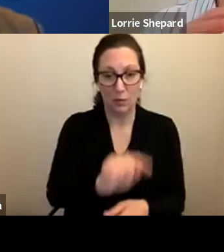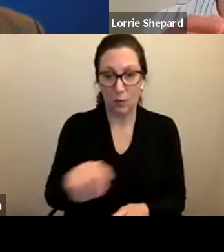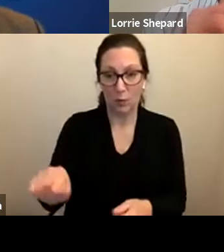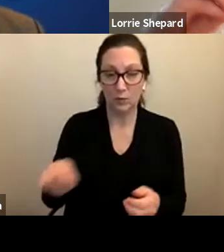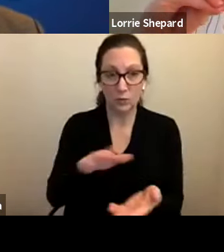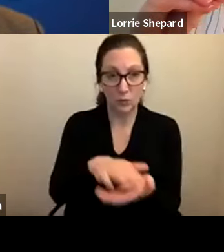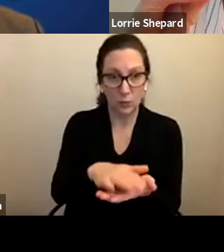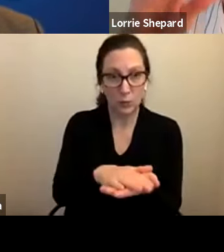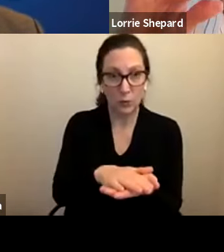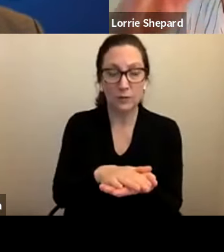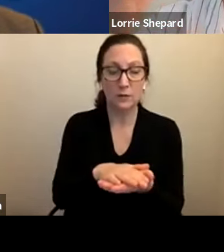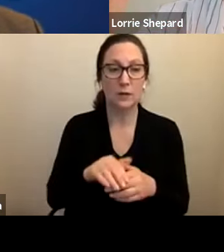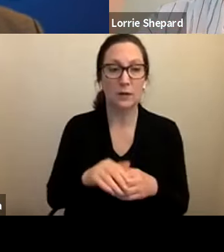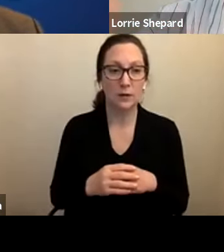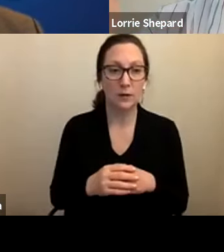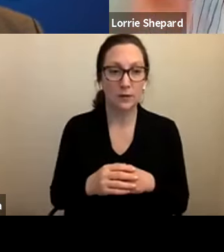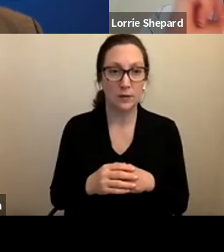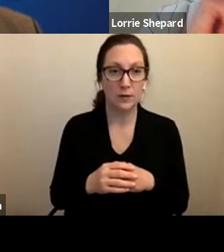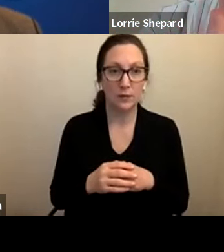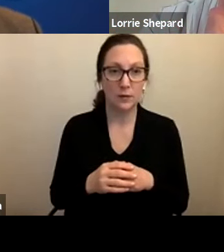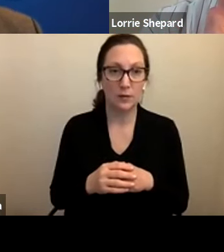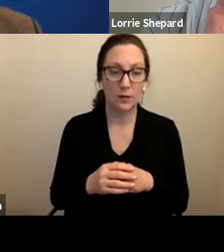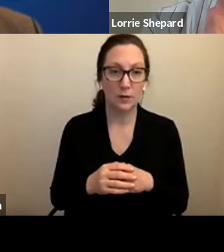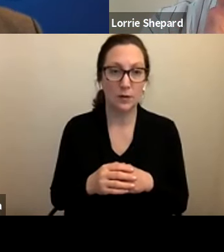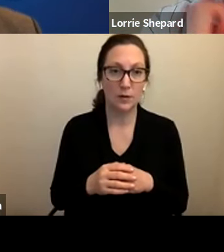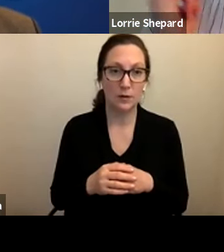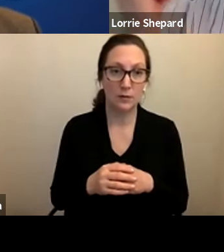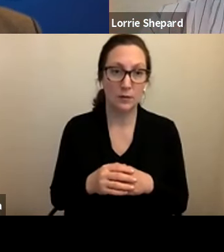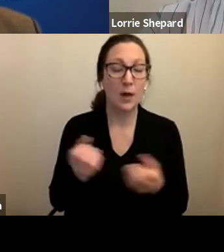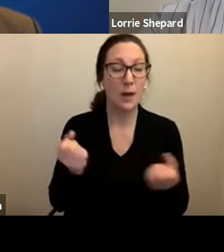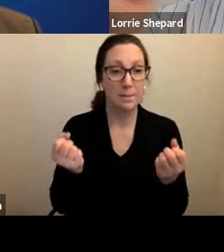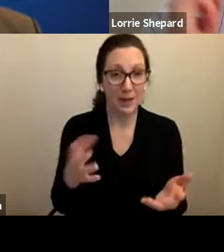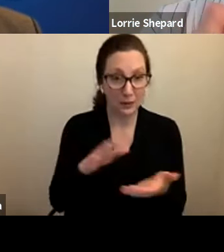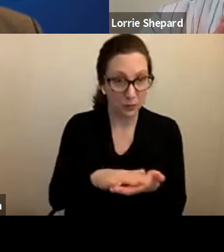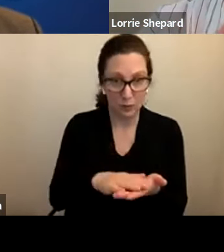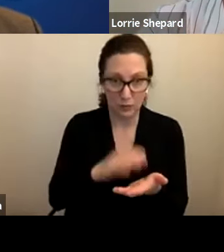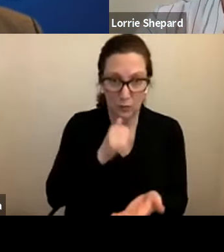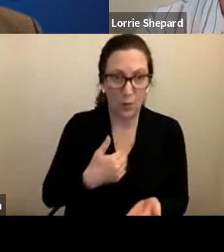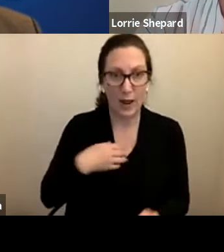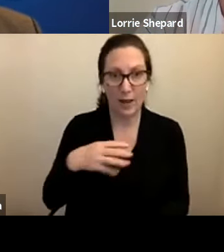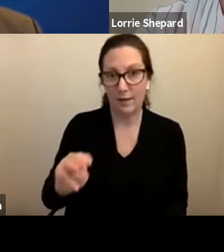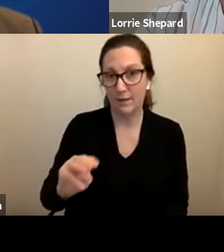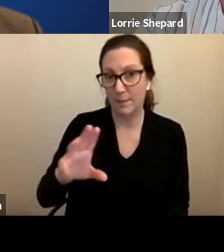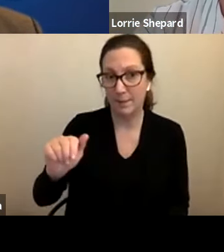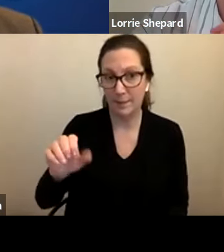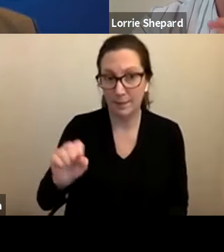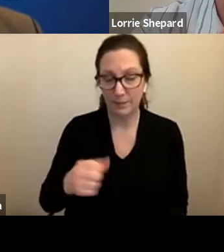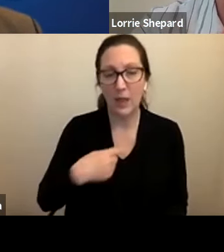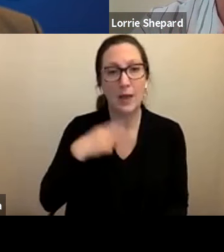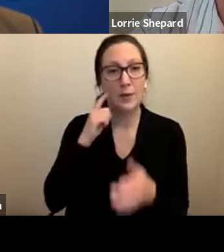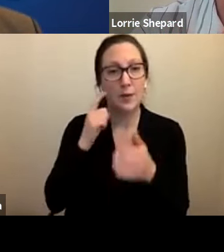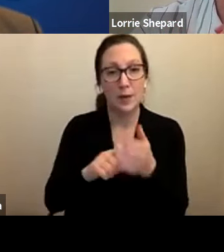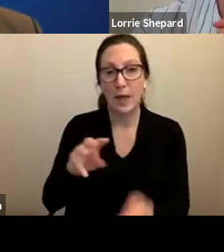to try to deal with the fact that lots of schools don't have it. I did see that NWEA has